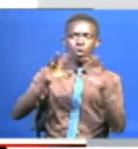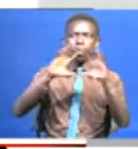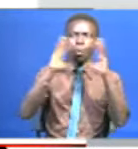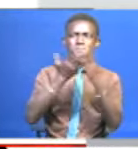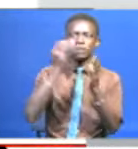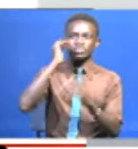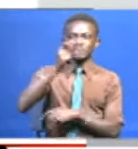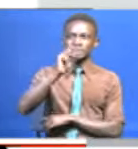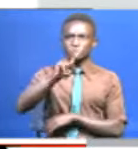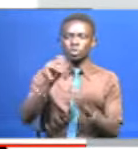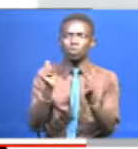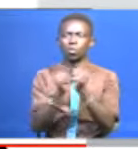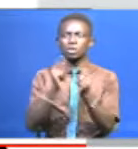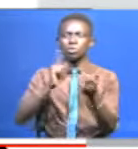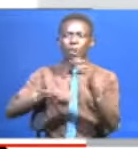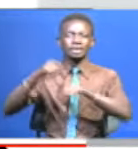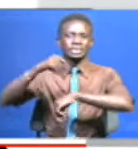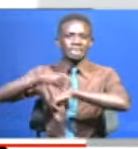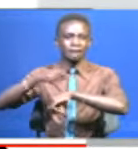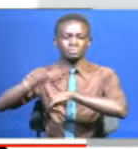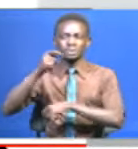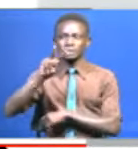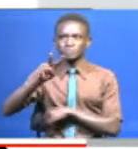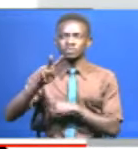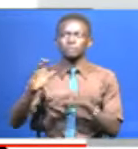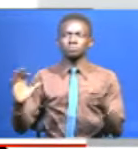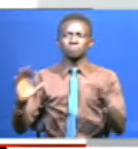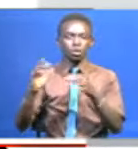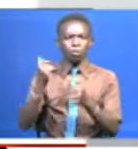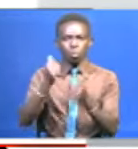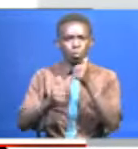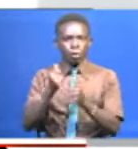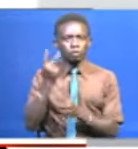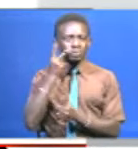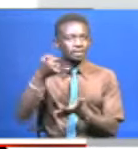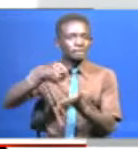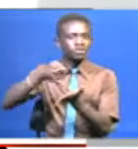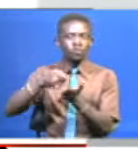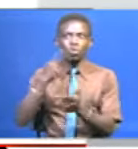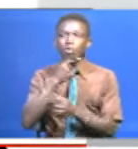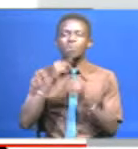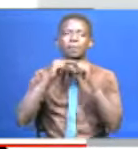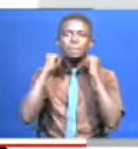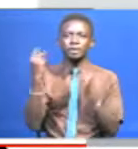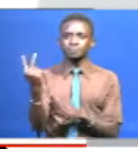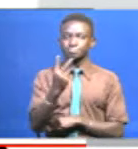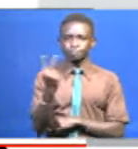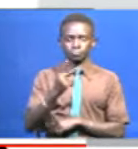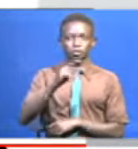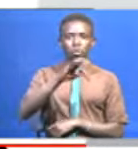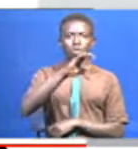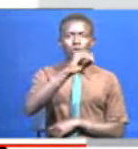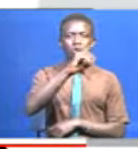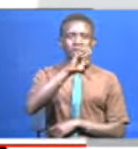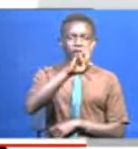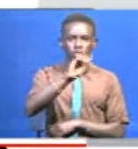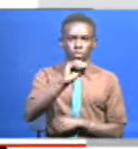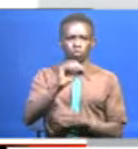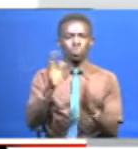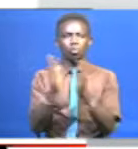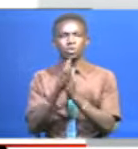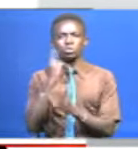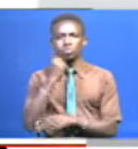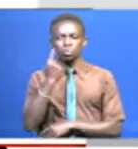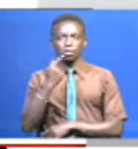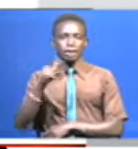Television associated with televangelists Ezekiel Odero and Paul Mackenzie, respectively. The two televangelists